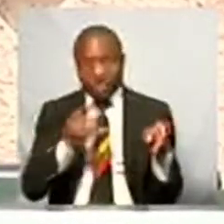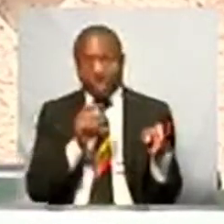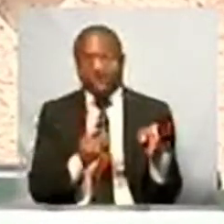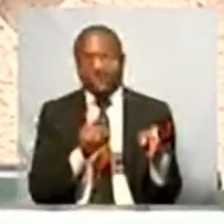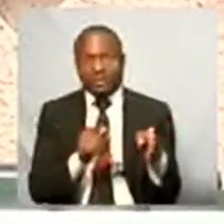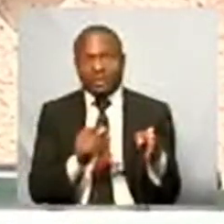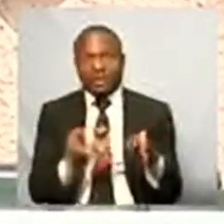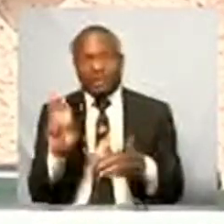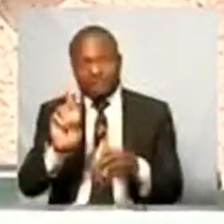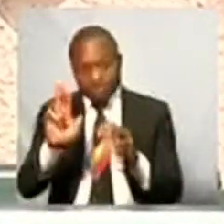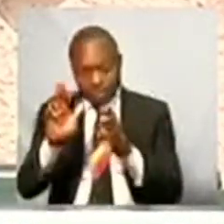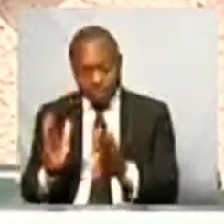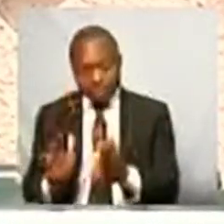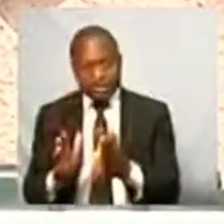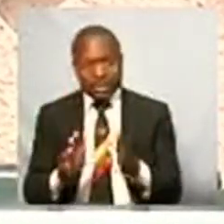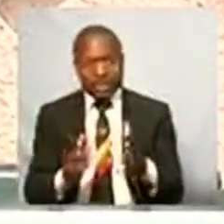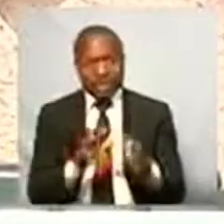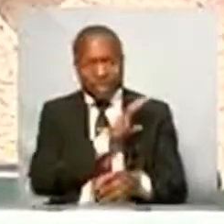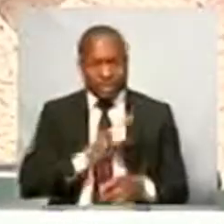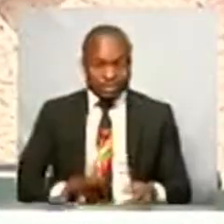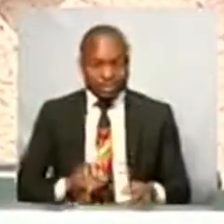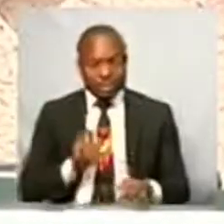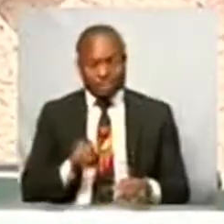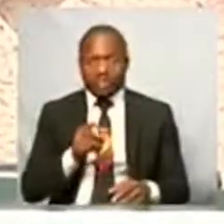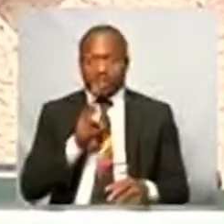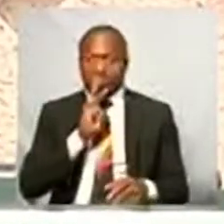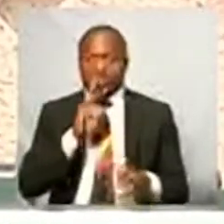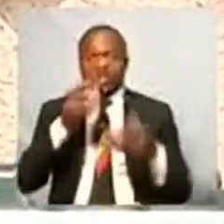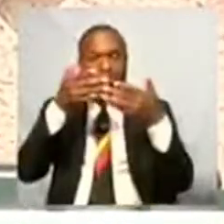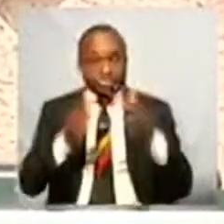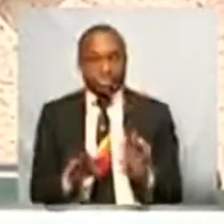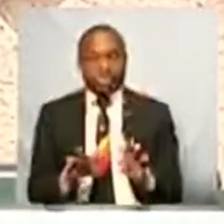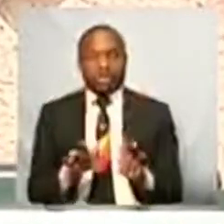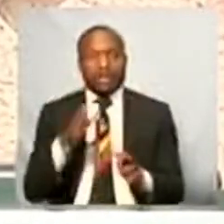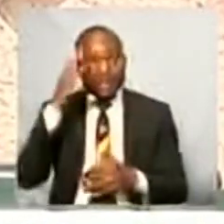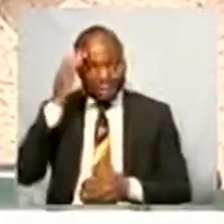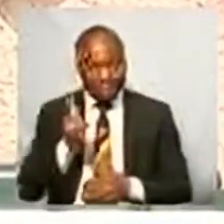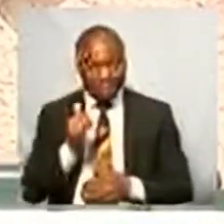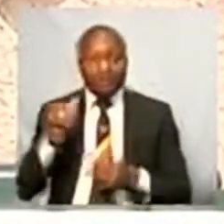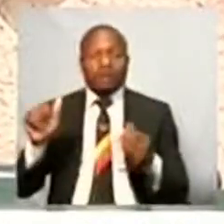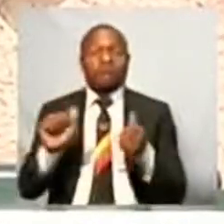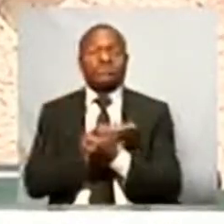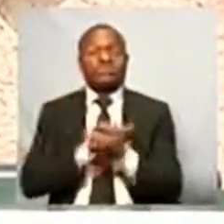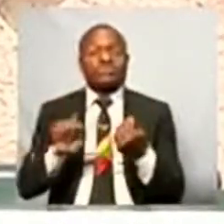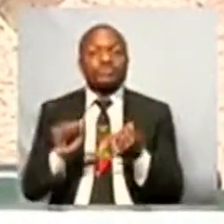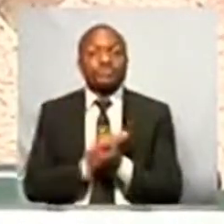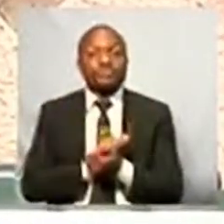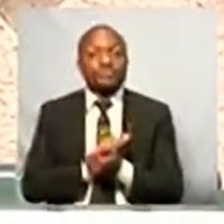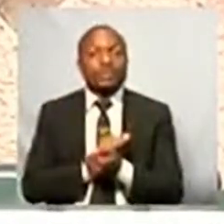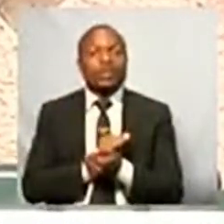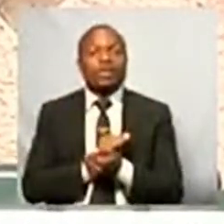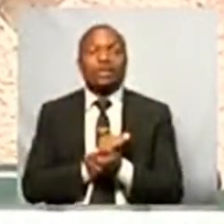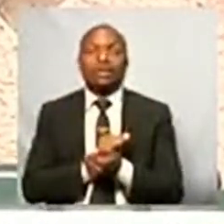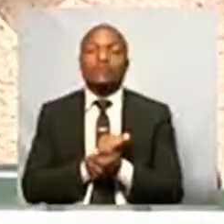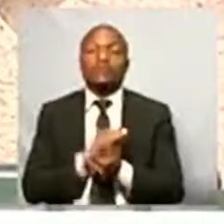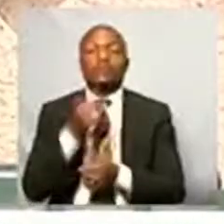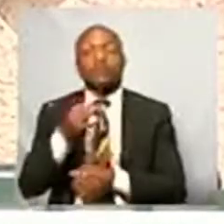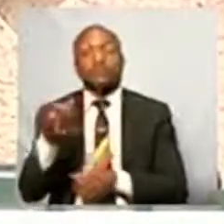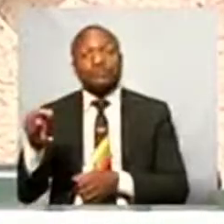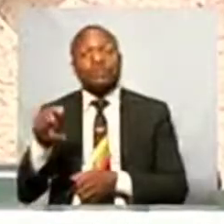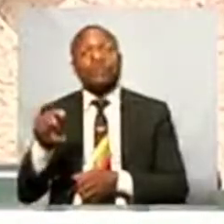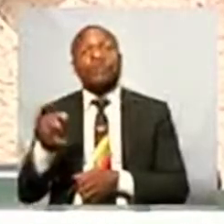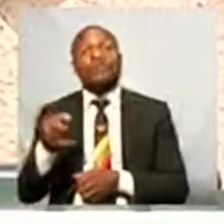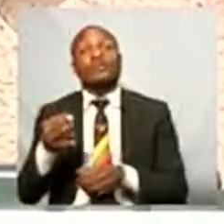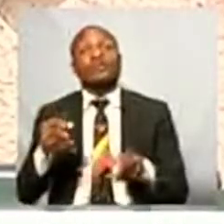the consumers, this water is lost. This is mostly due to dilapidated infrastructure and therefore high leakages